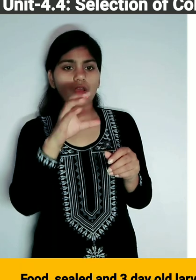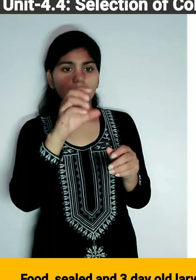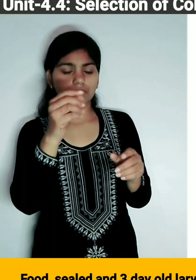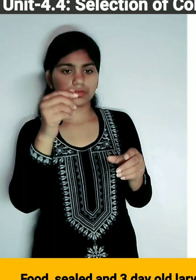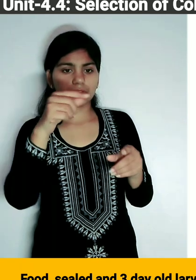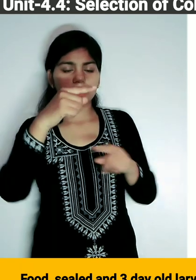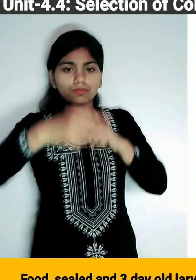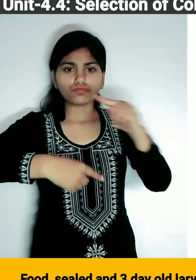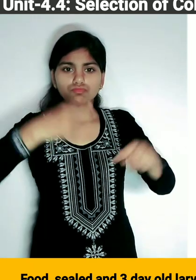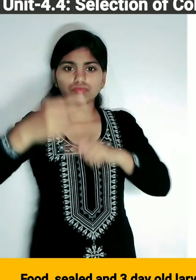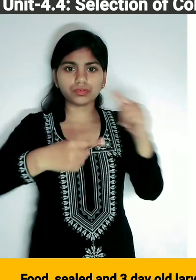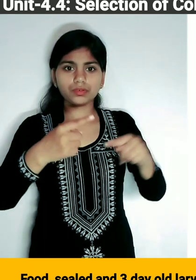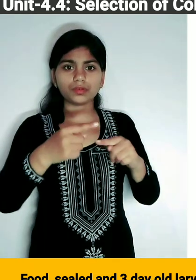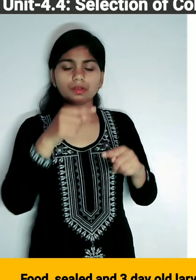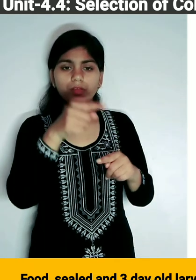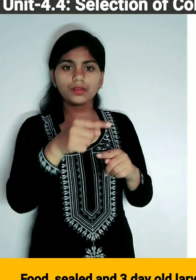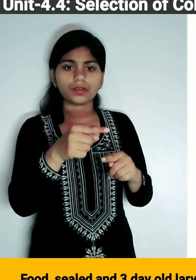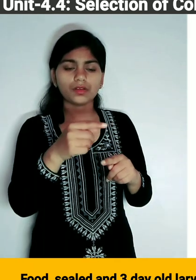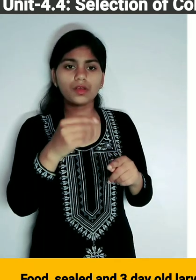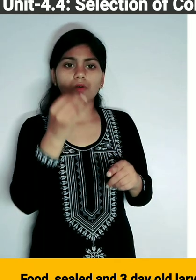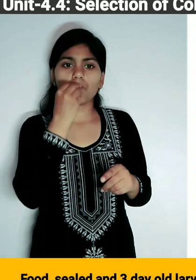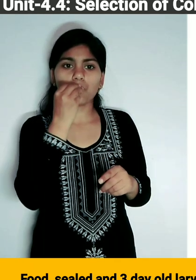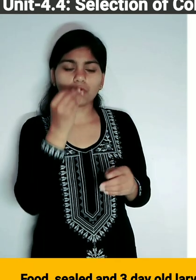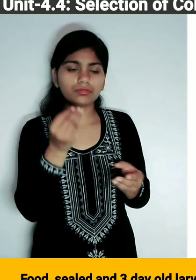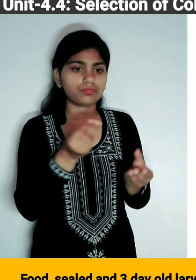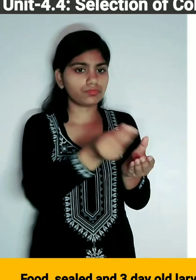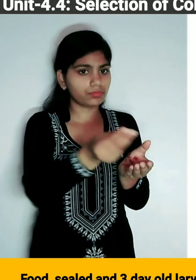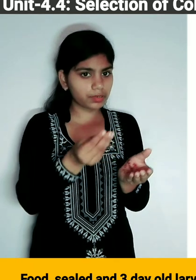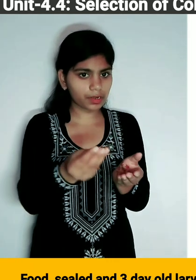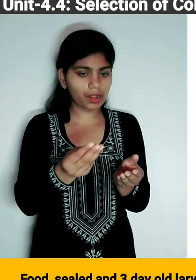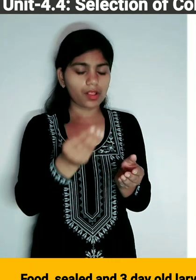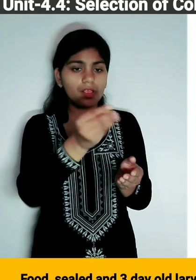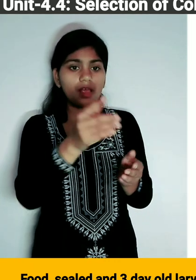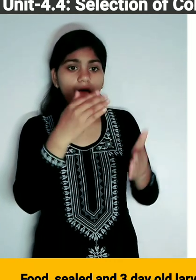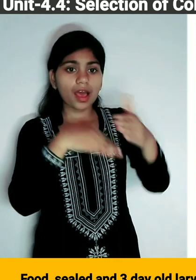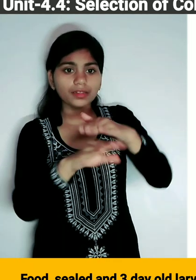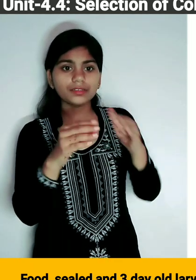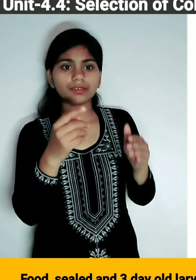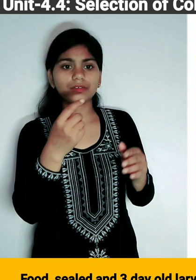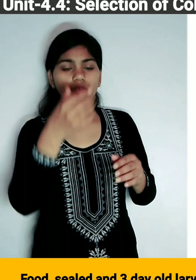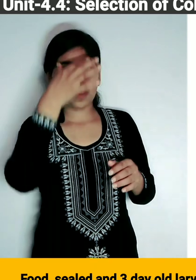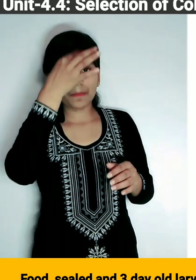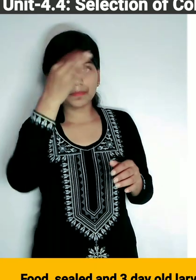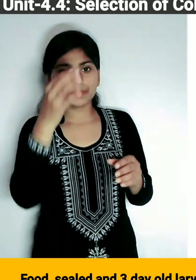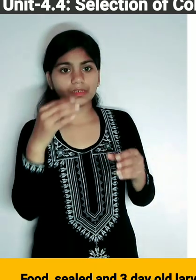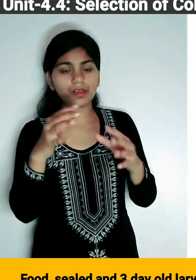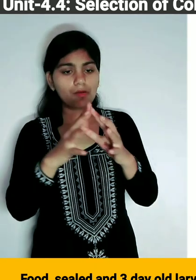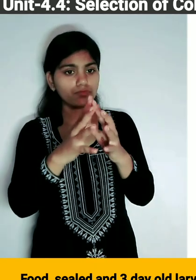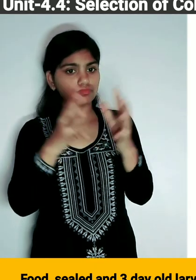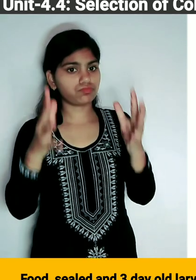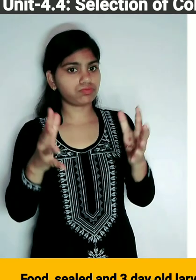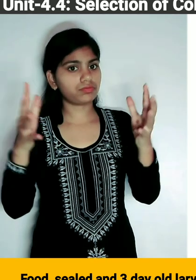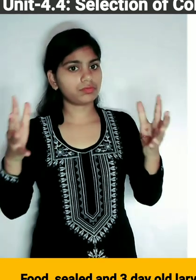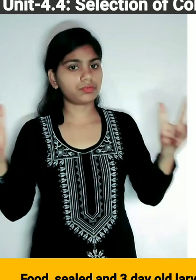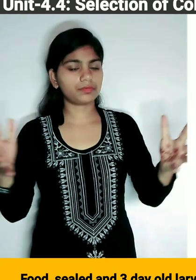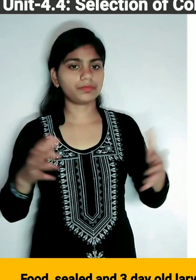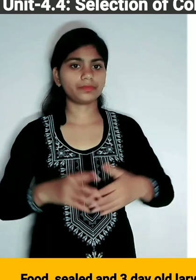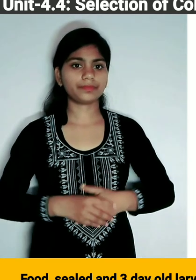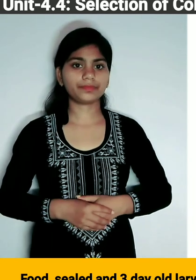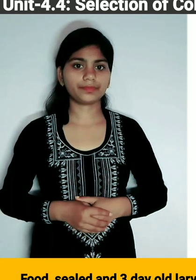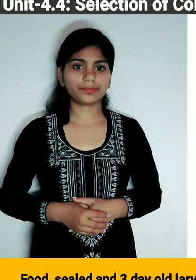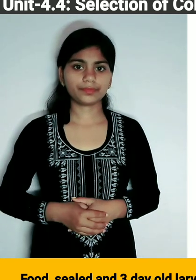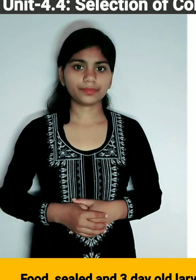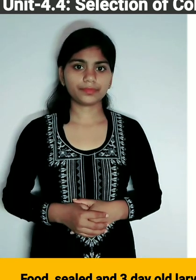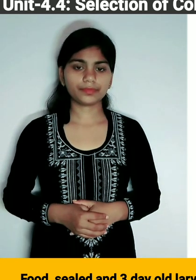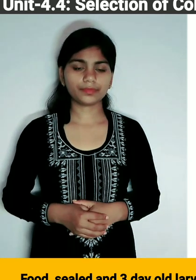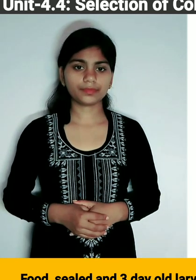combs are regularly provided to this colony to maintain good population of